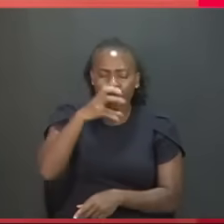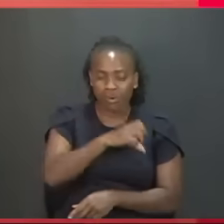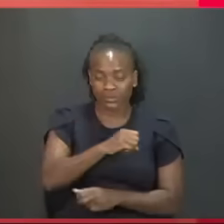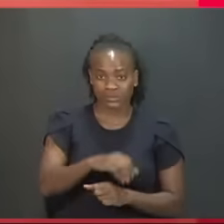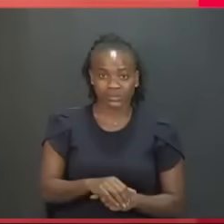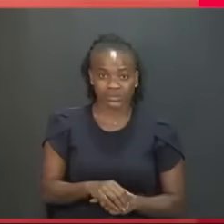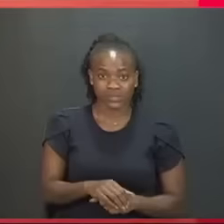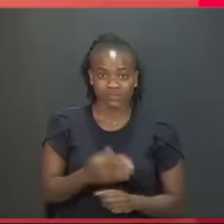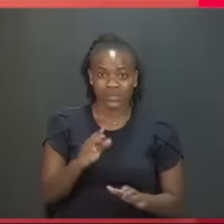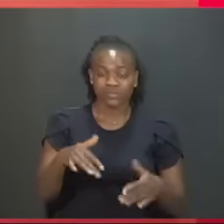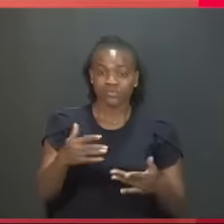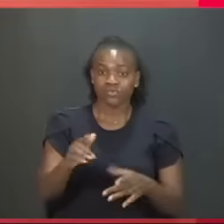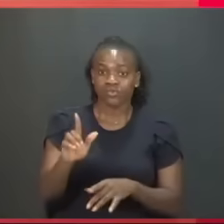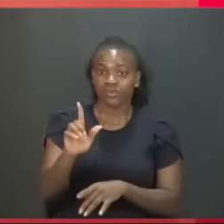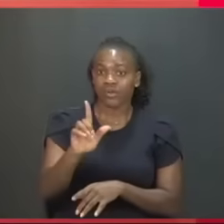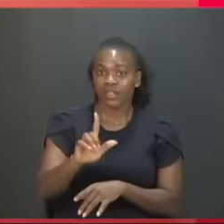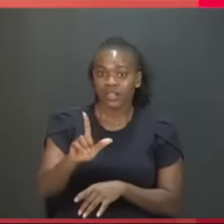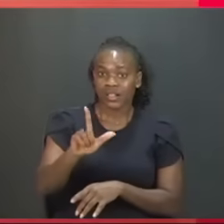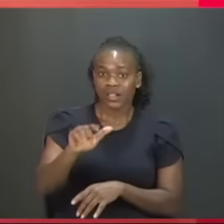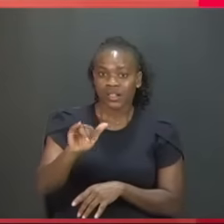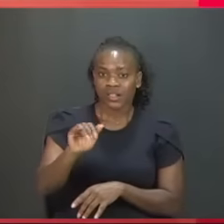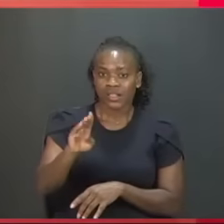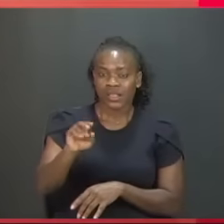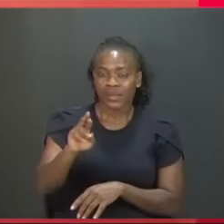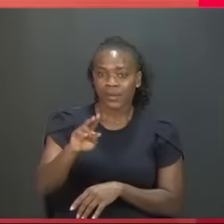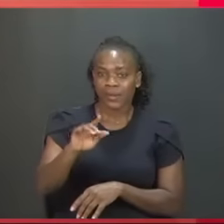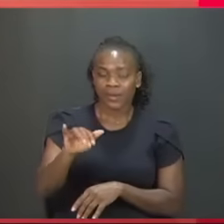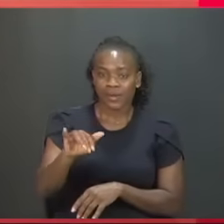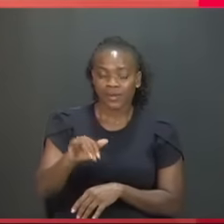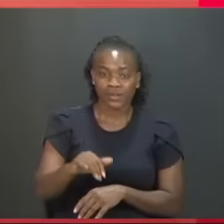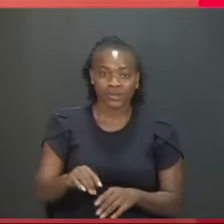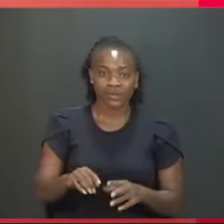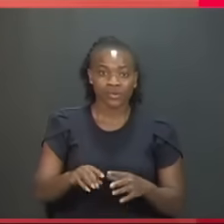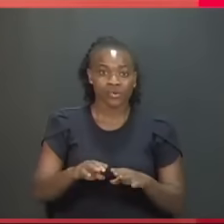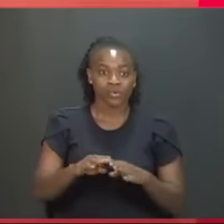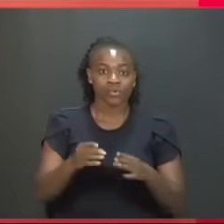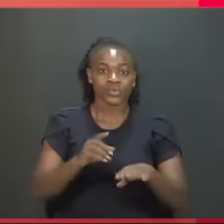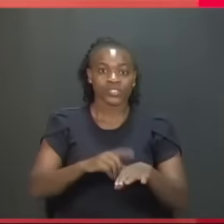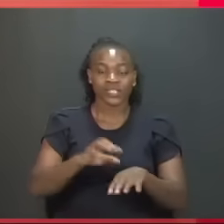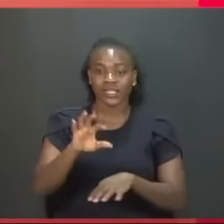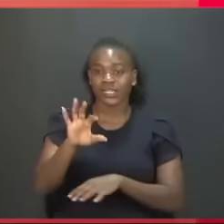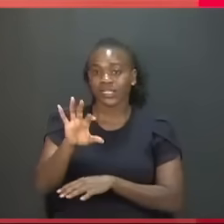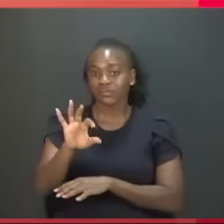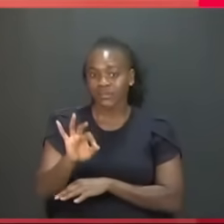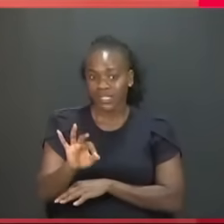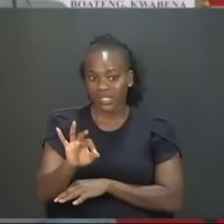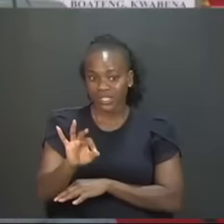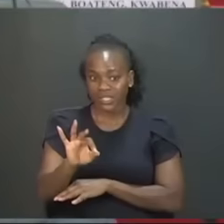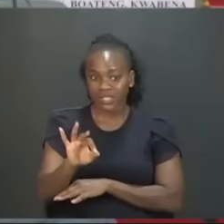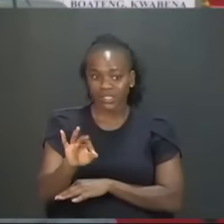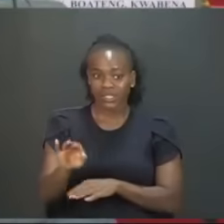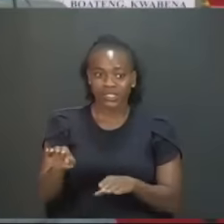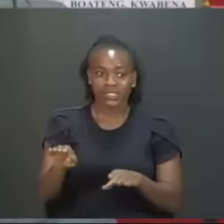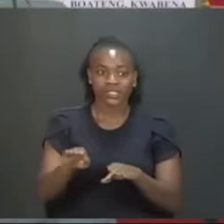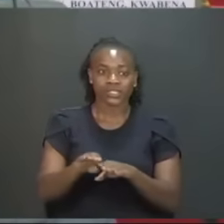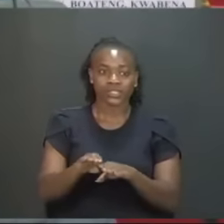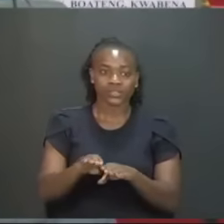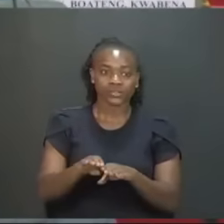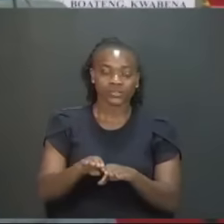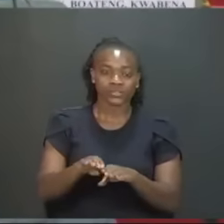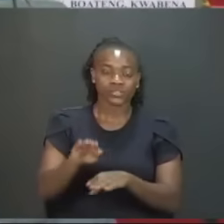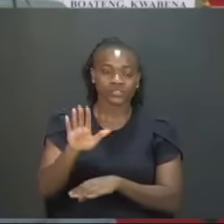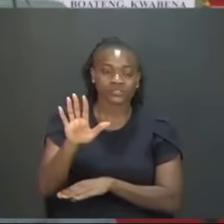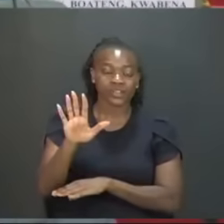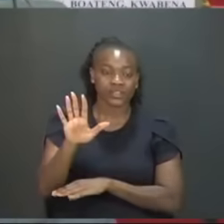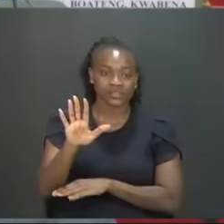to the library. The library opens at 9 and closes at Honourable 5 Kinsley p.m. Nyako, is